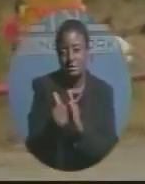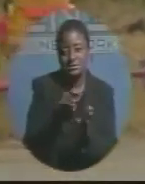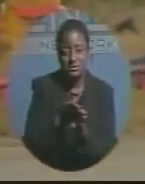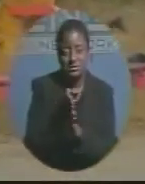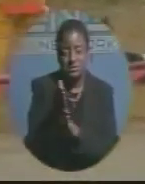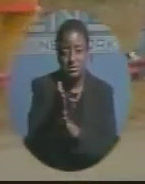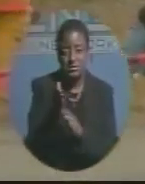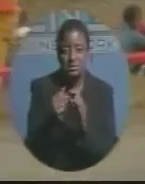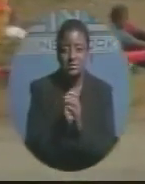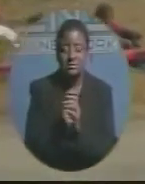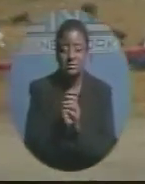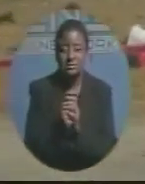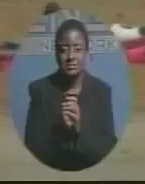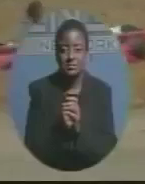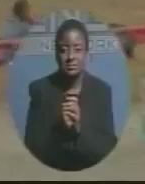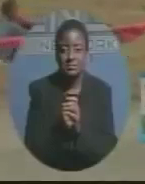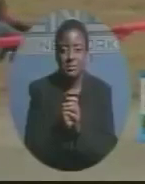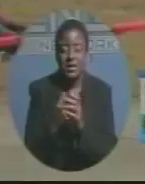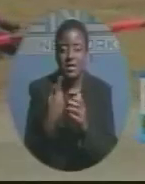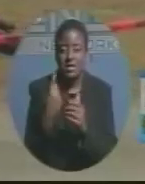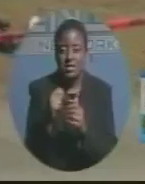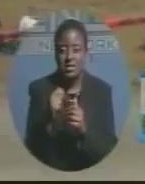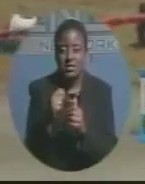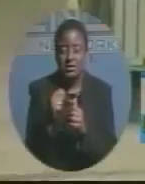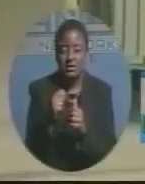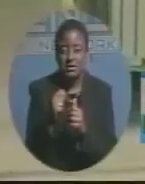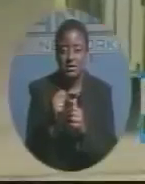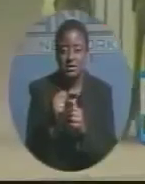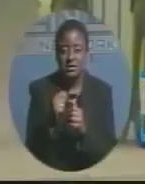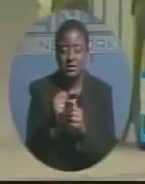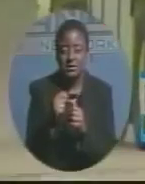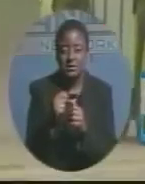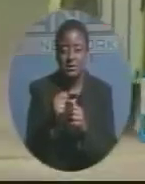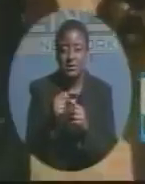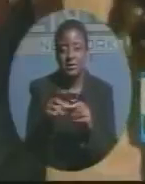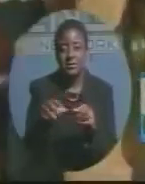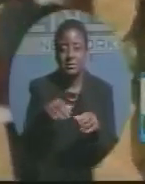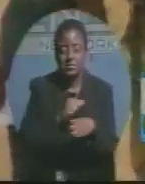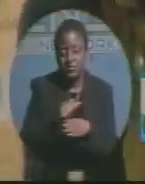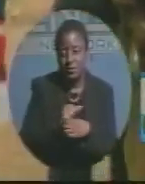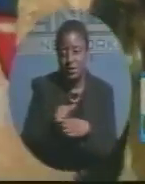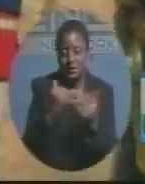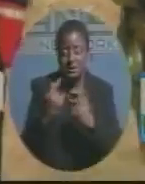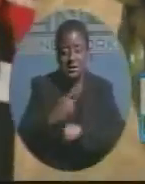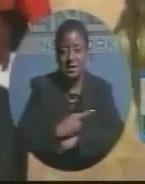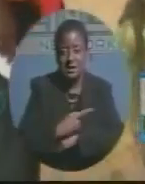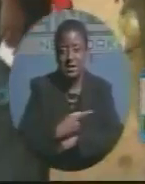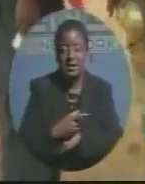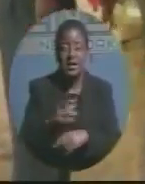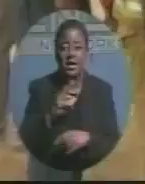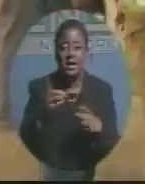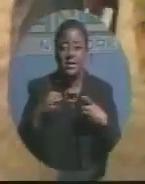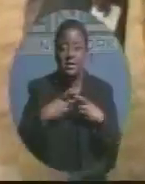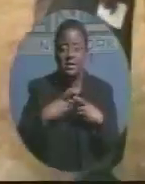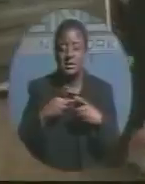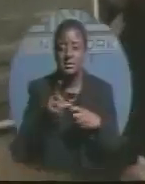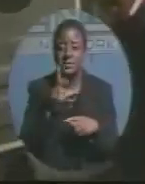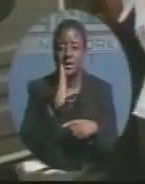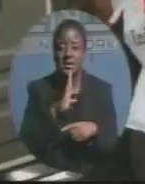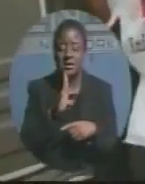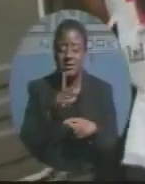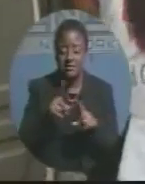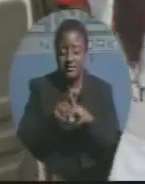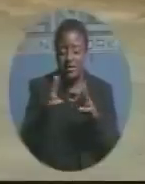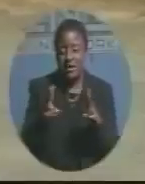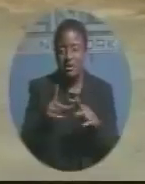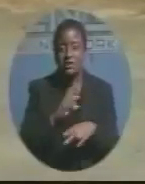today's simulation were very real, and it had to be, to give emergency crews a real depiction of what an actual plane crash would